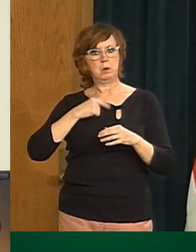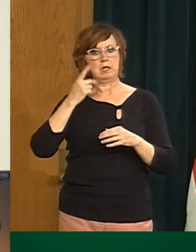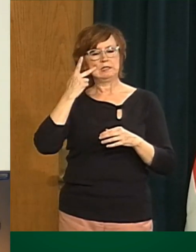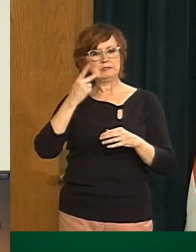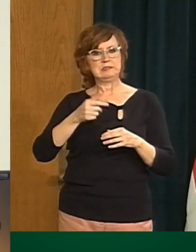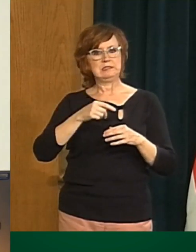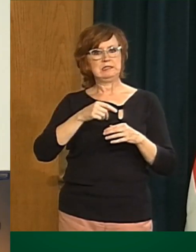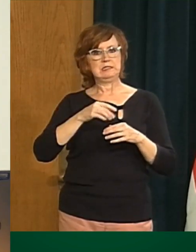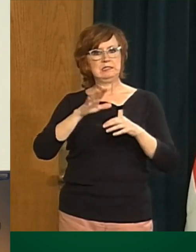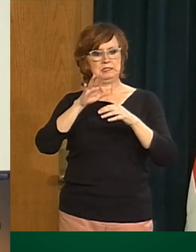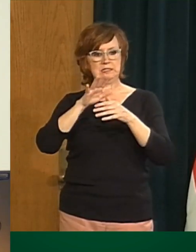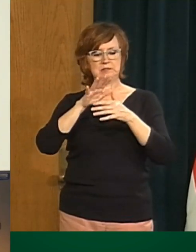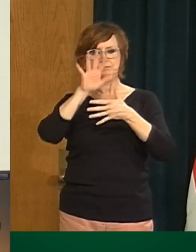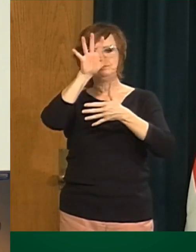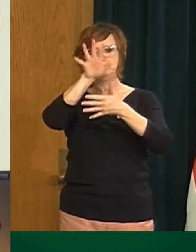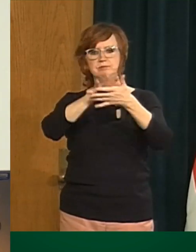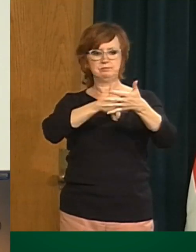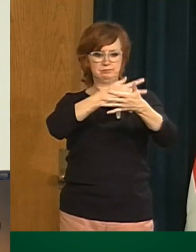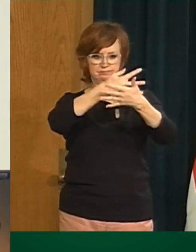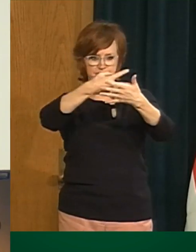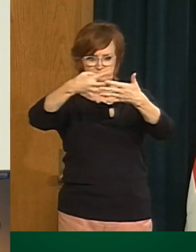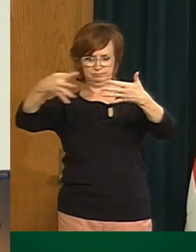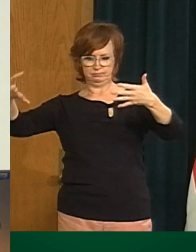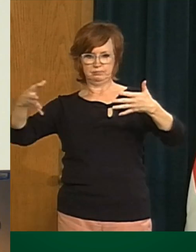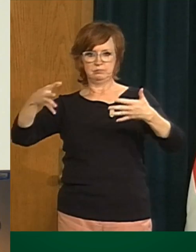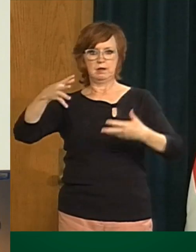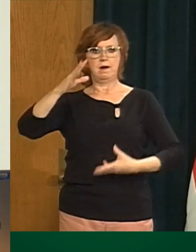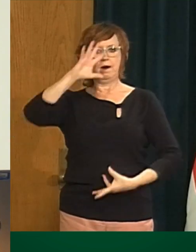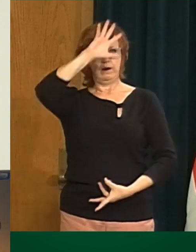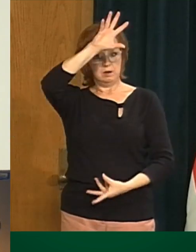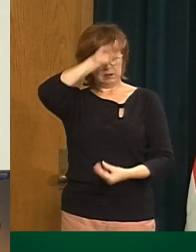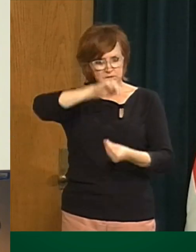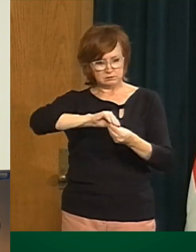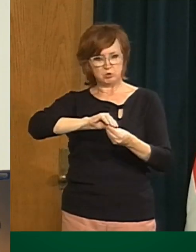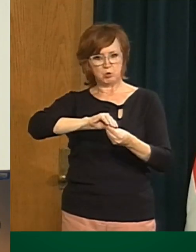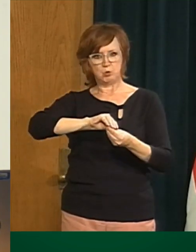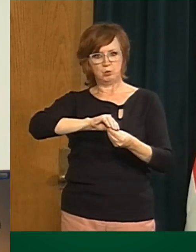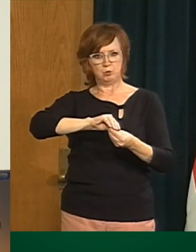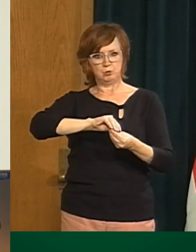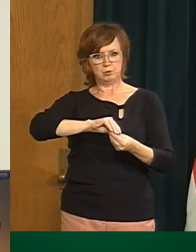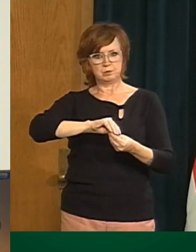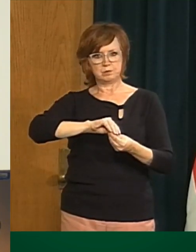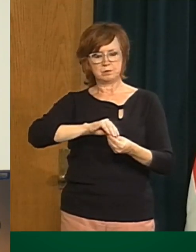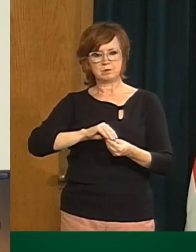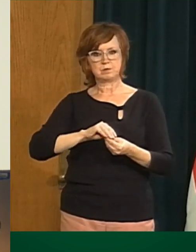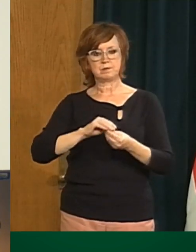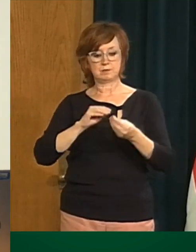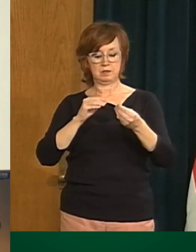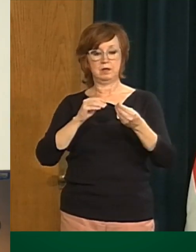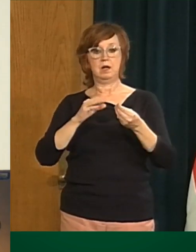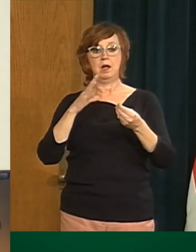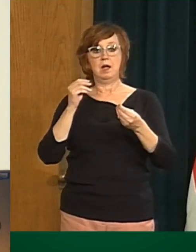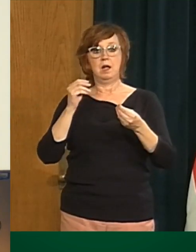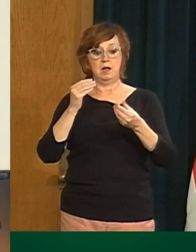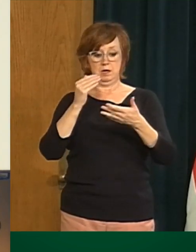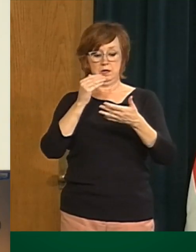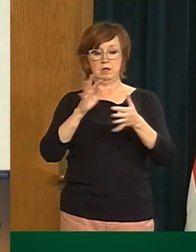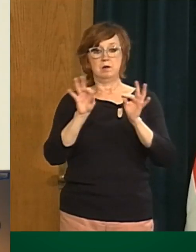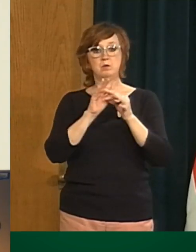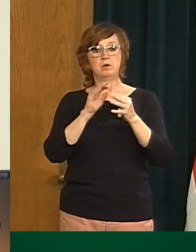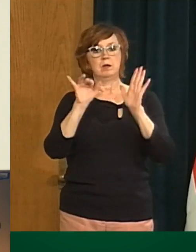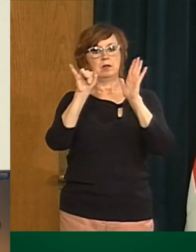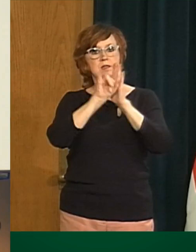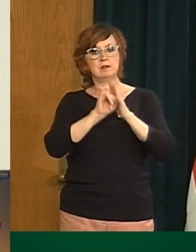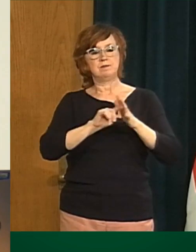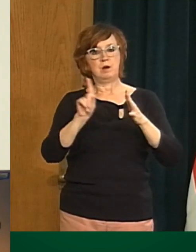important to look at, but we also look at the context of the transmission. So, for example, for the first 4 to 6 weeks